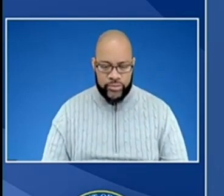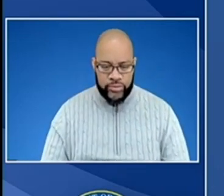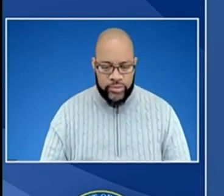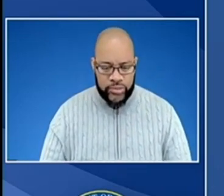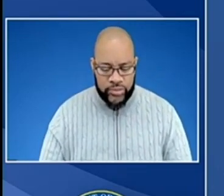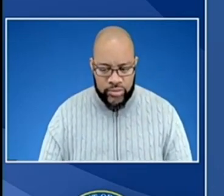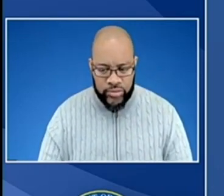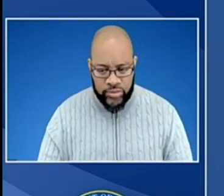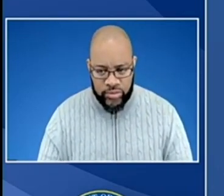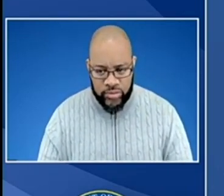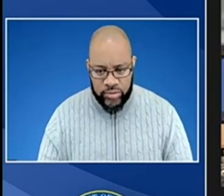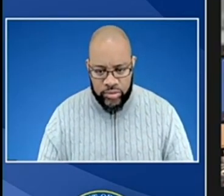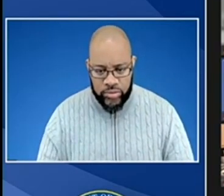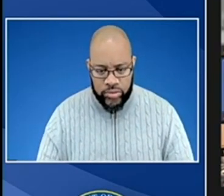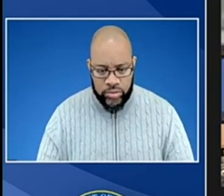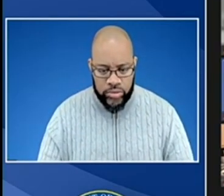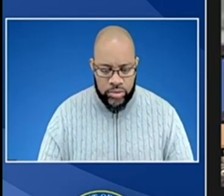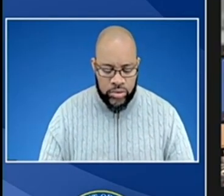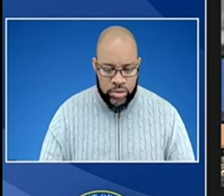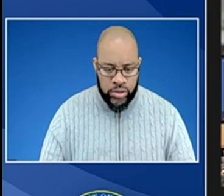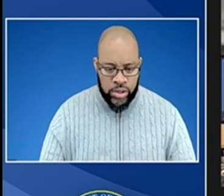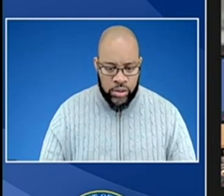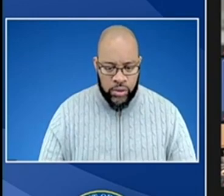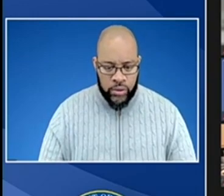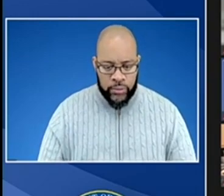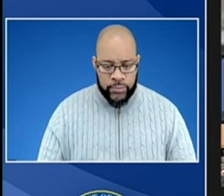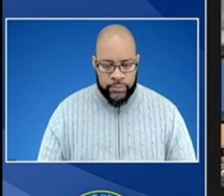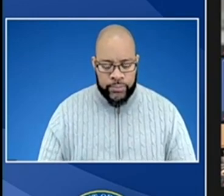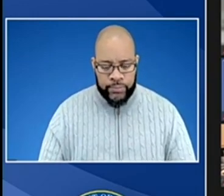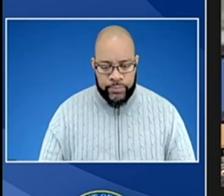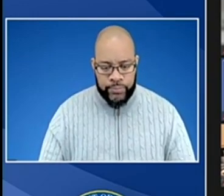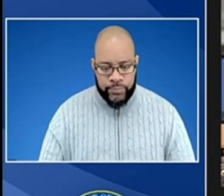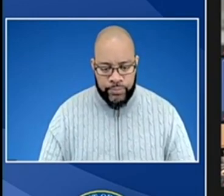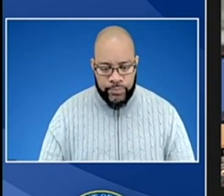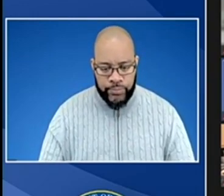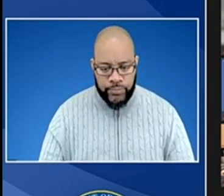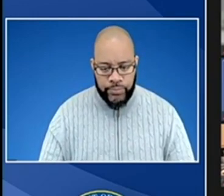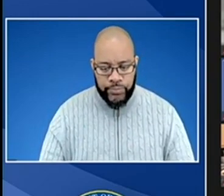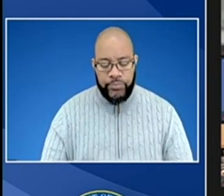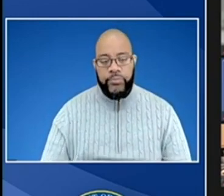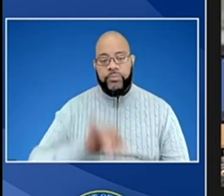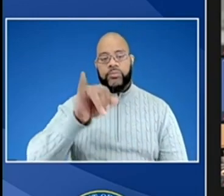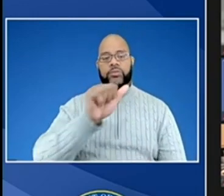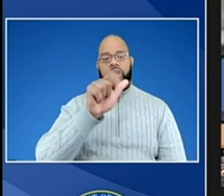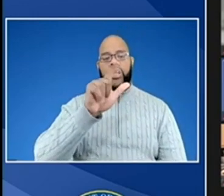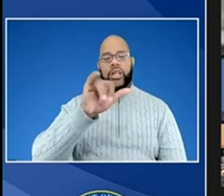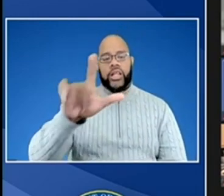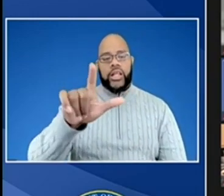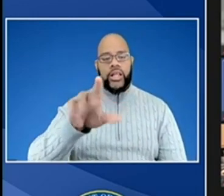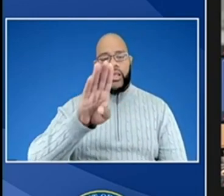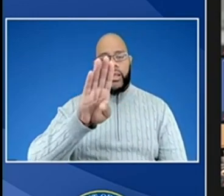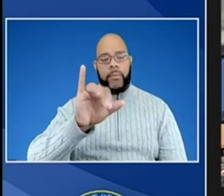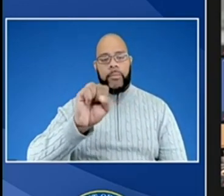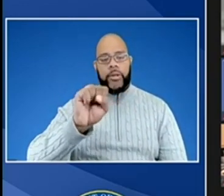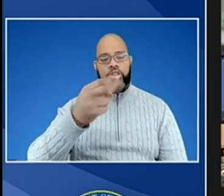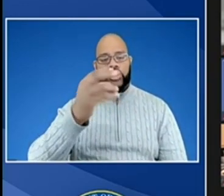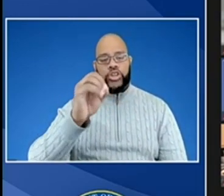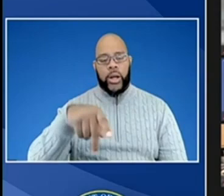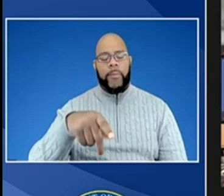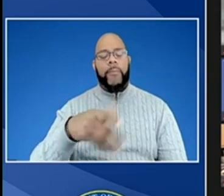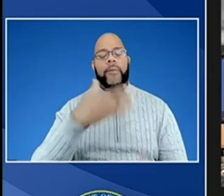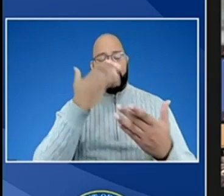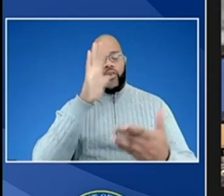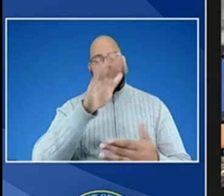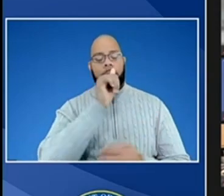We just wanted to clarify. Thank you, Tammy. Okay, Jalil Bishop, thank you for